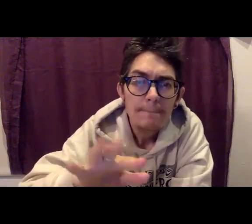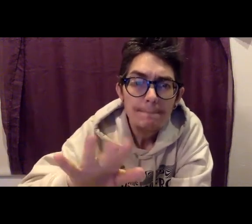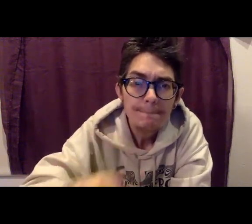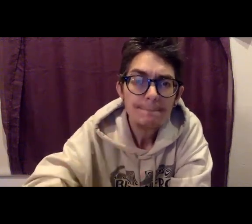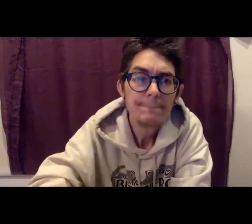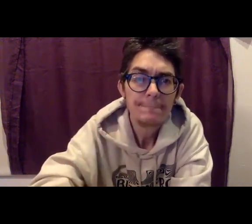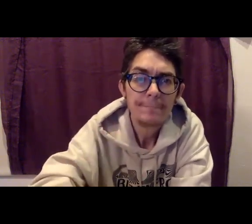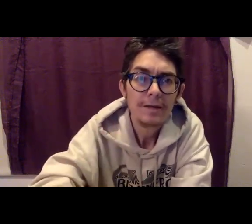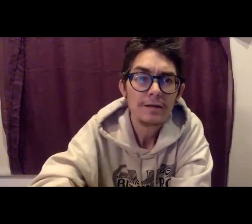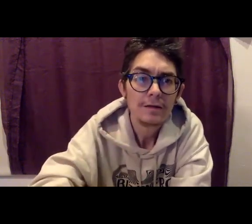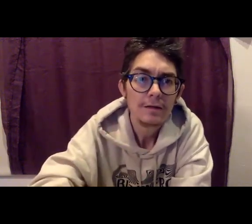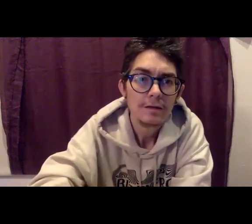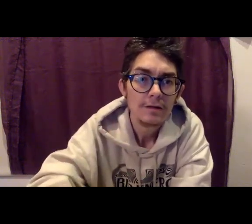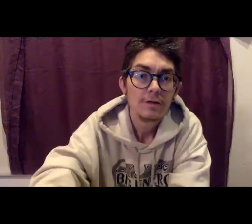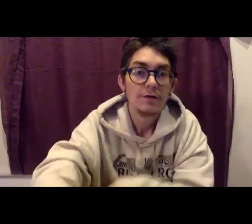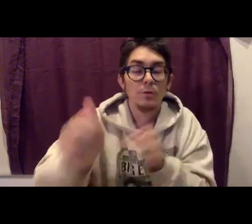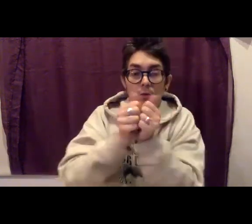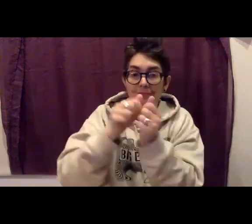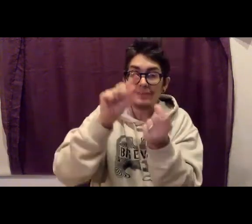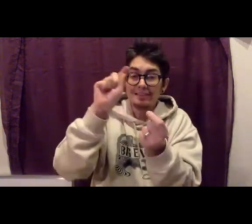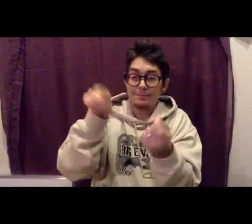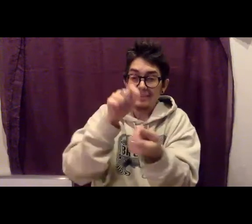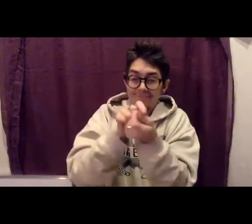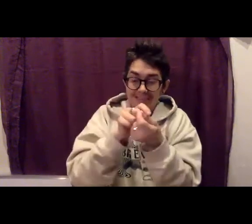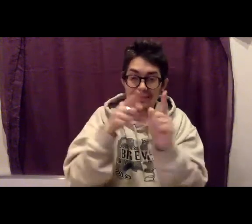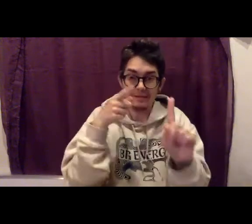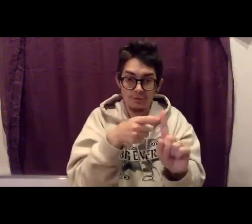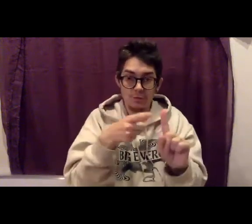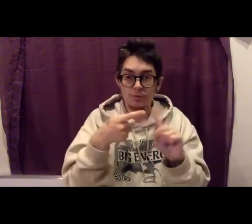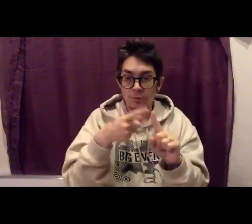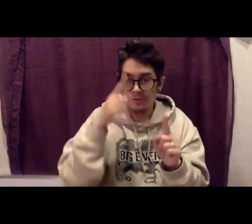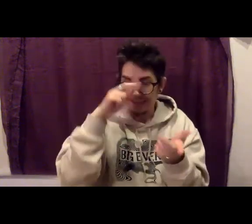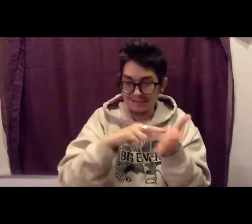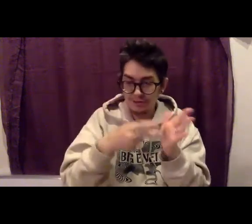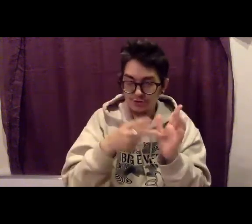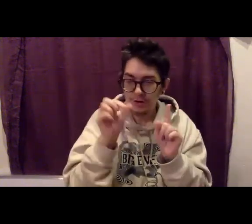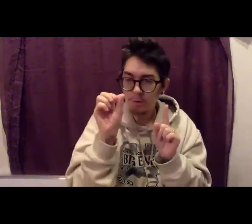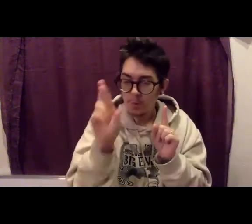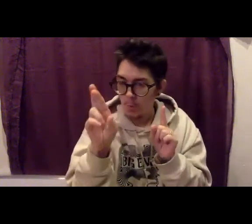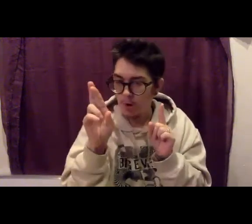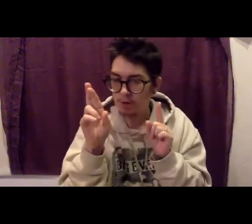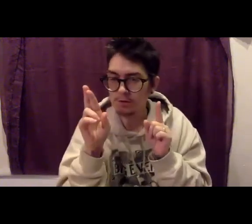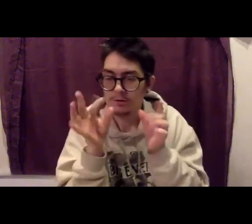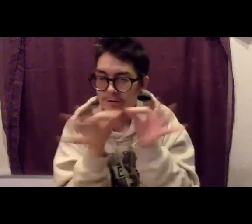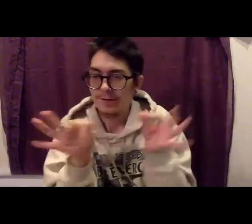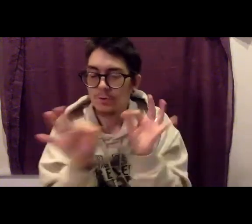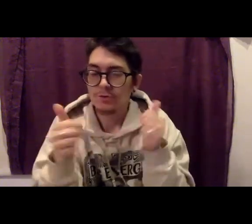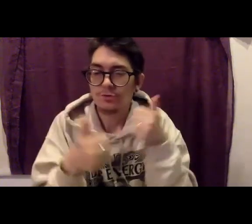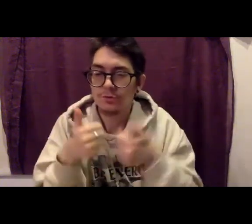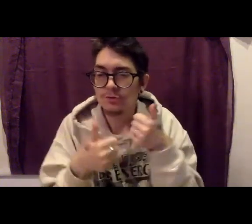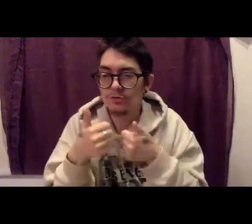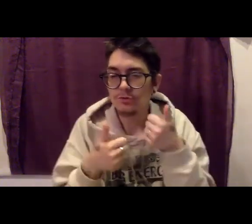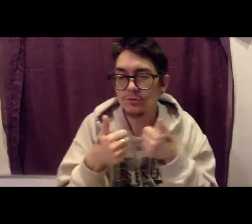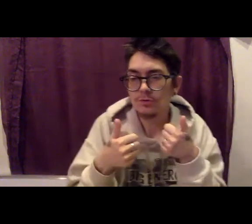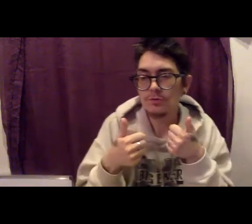So is specificity important with prayer, affirmation, intentions? Yeah, as far as like goal setting, is